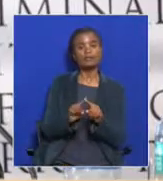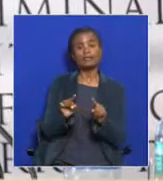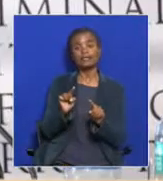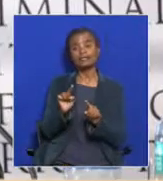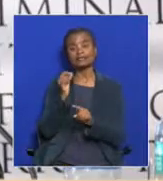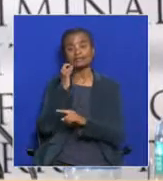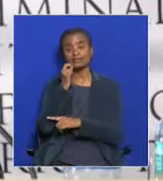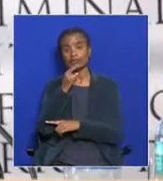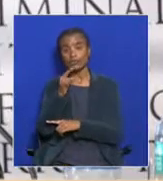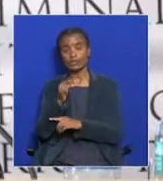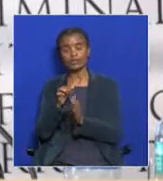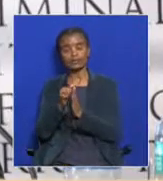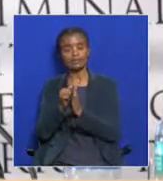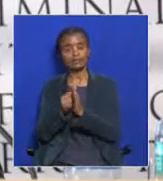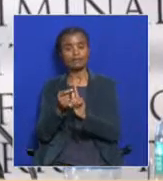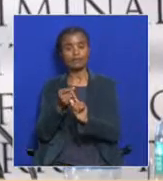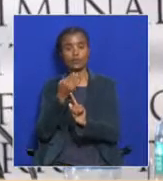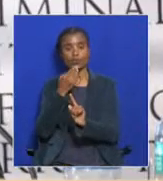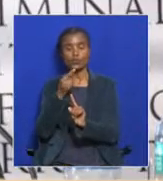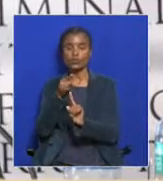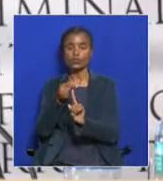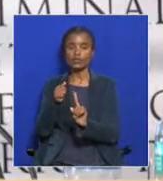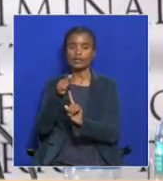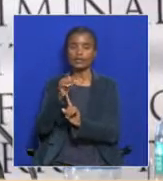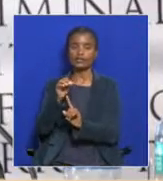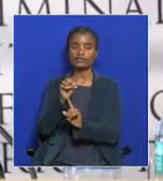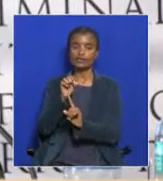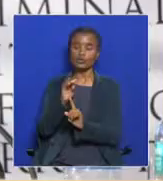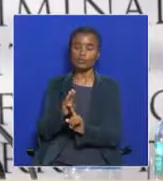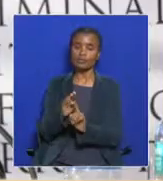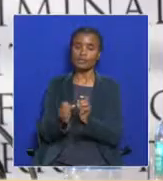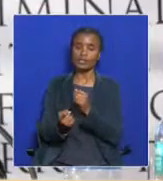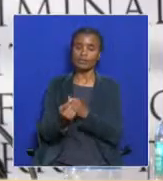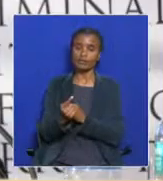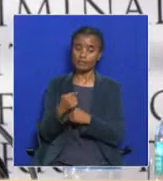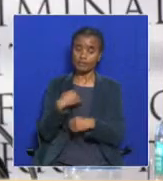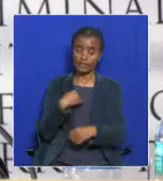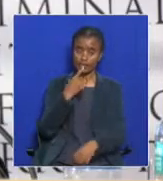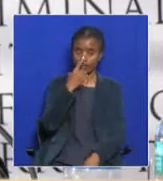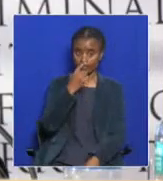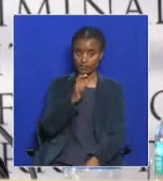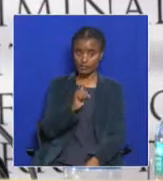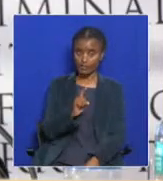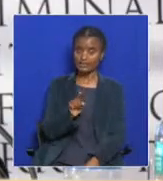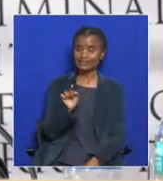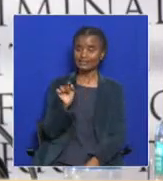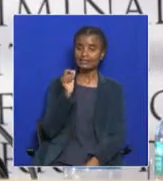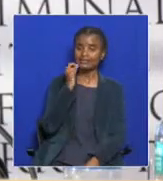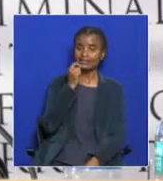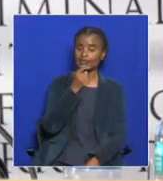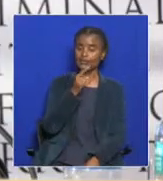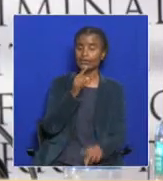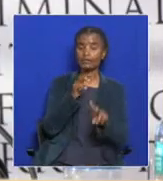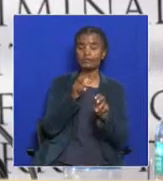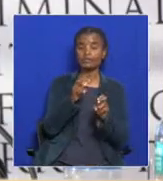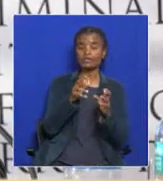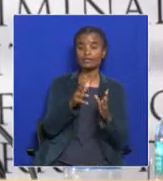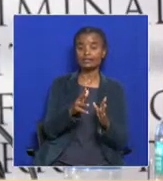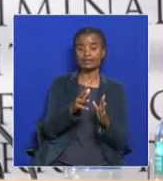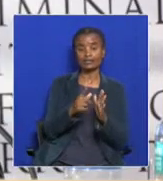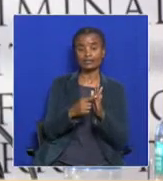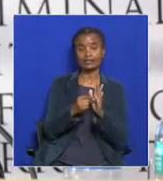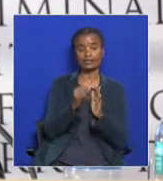took. And that is what I would believe prompted the investigator in October 2025 says there are